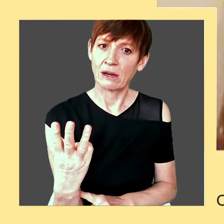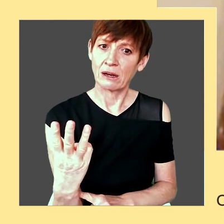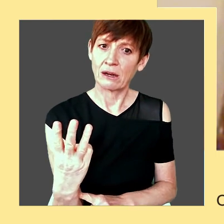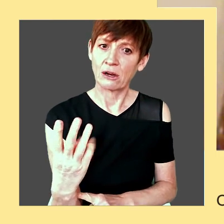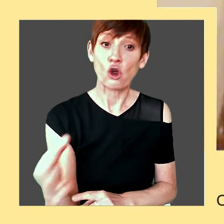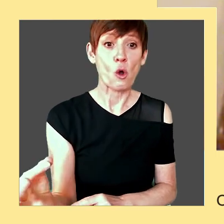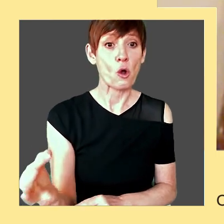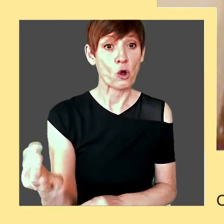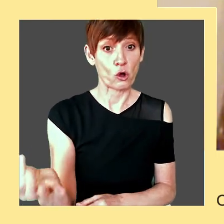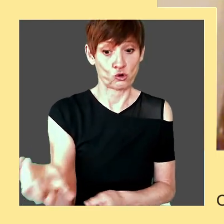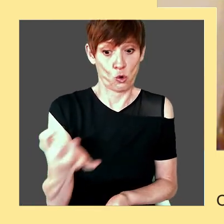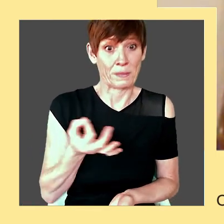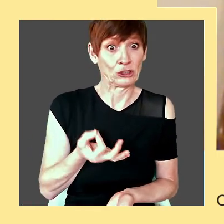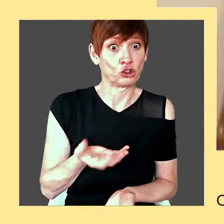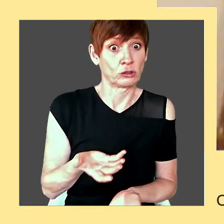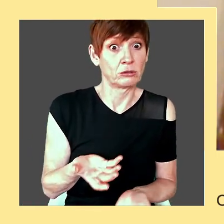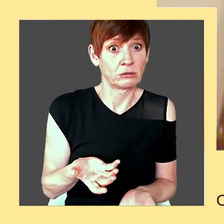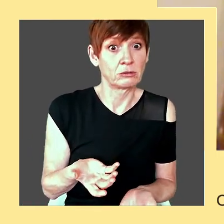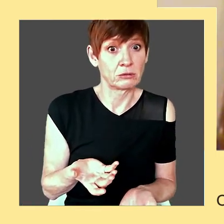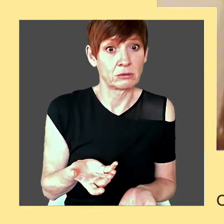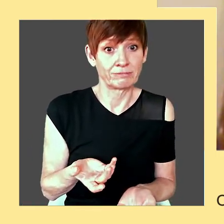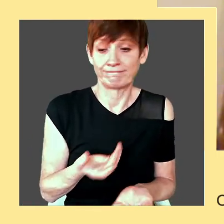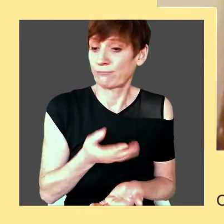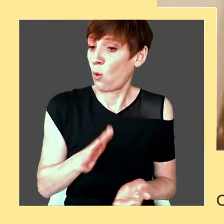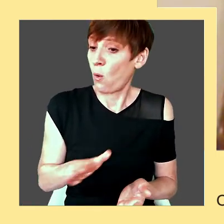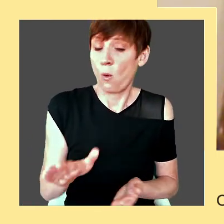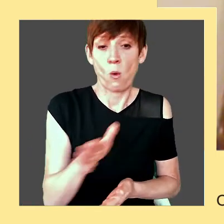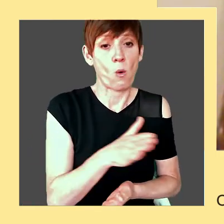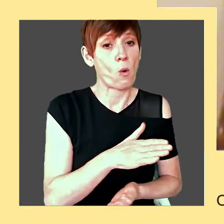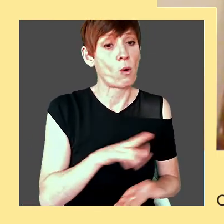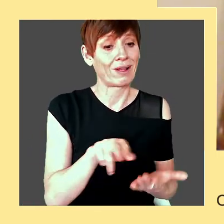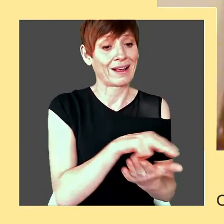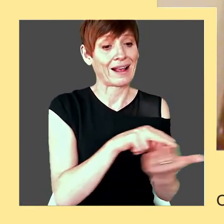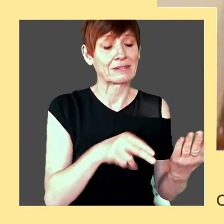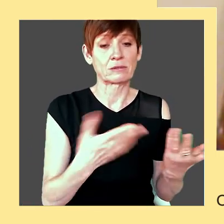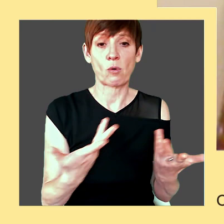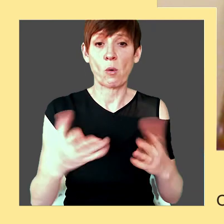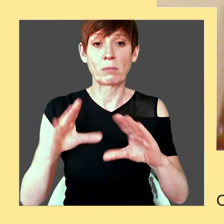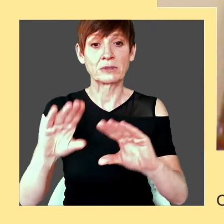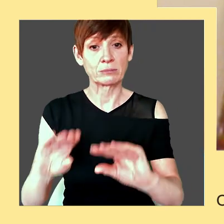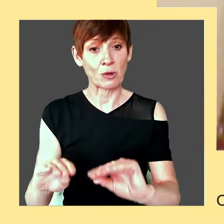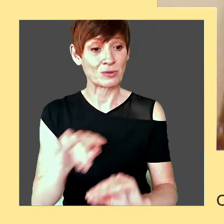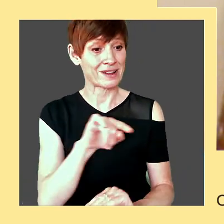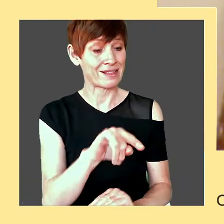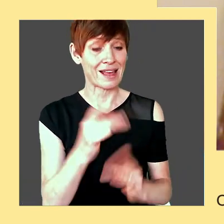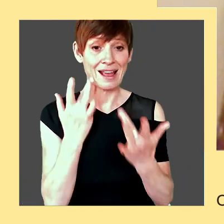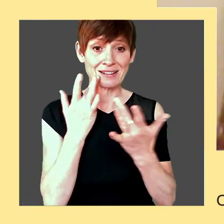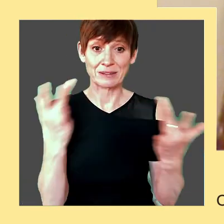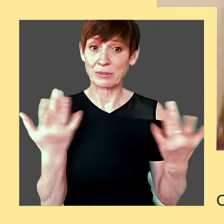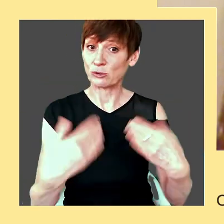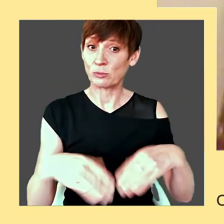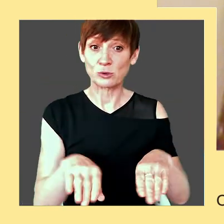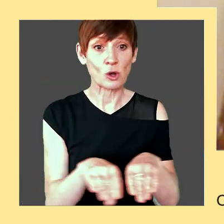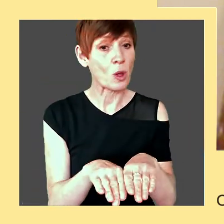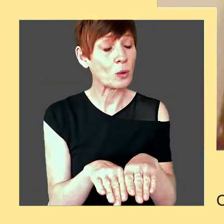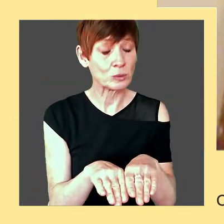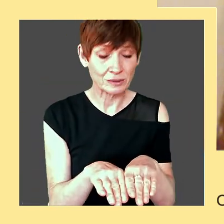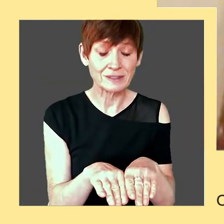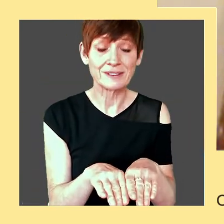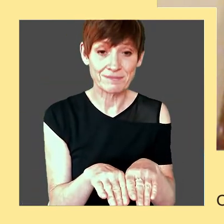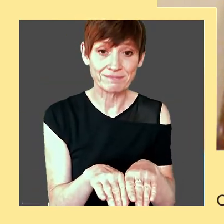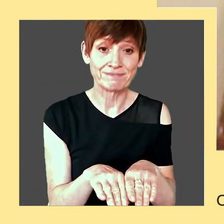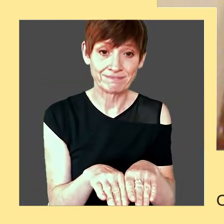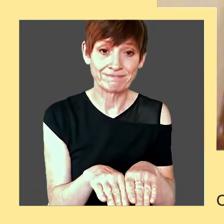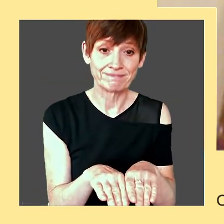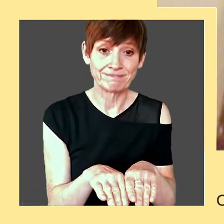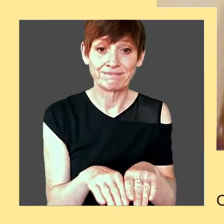or postponed. For example, this exhibition is now closed. It was one of them,